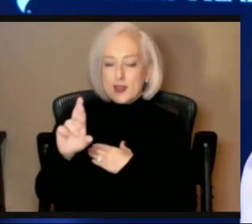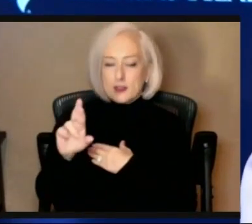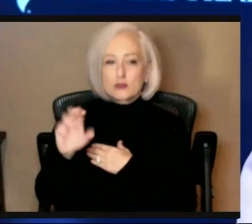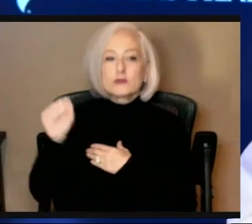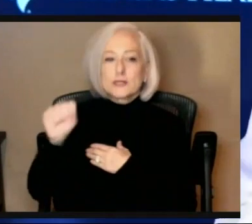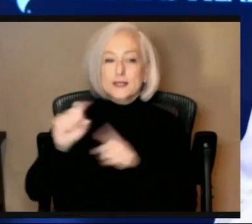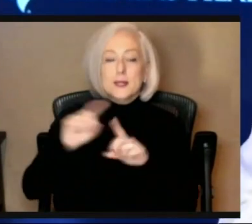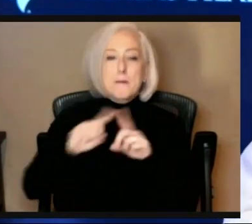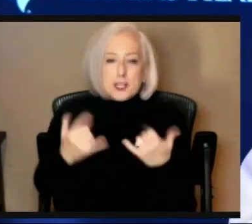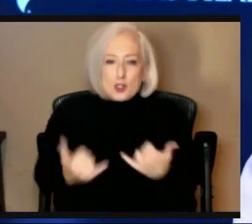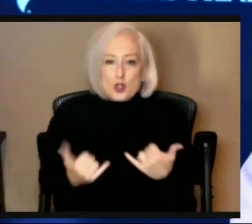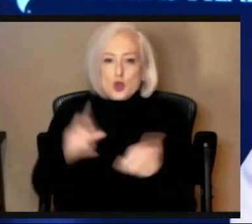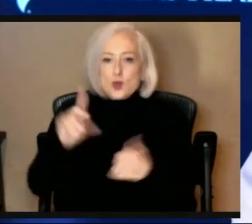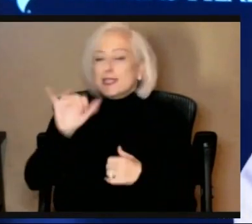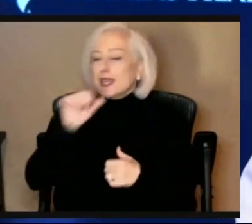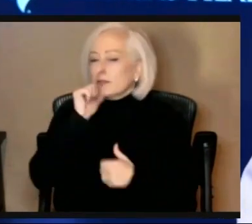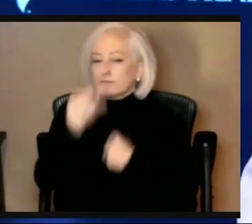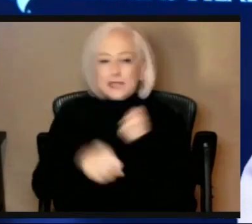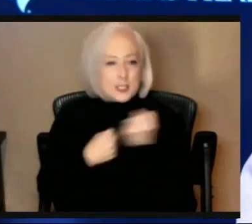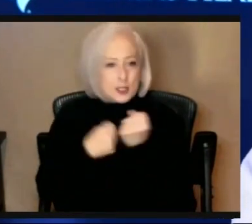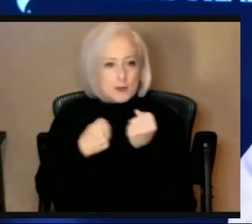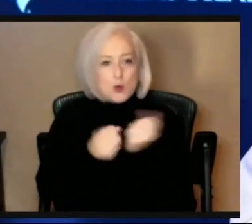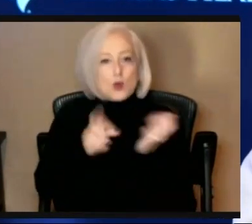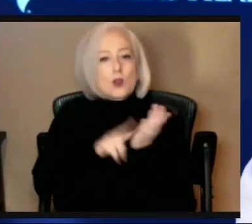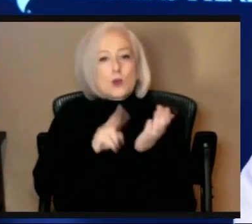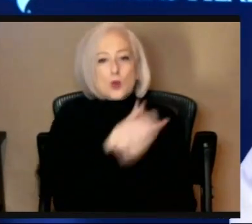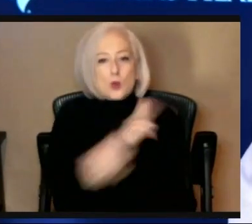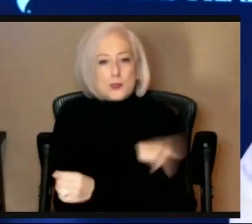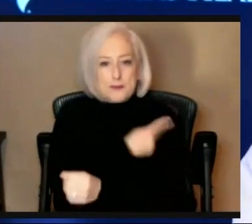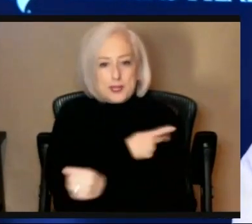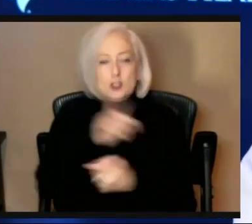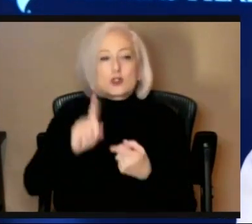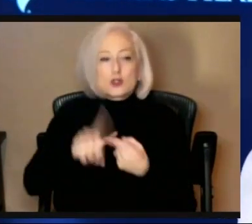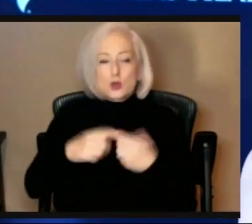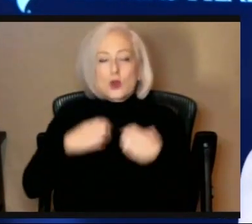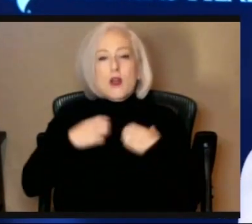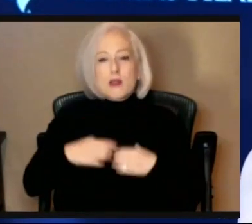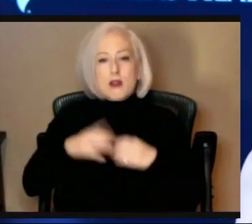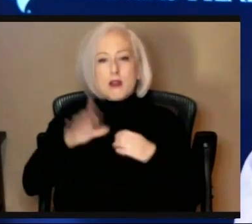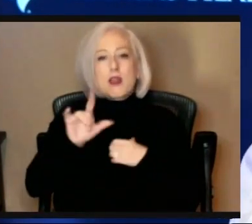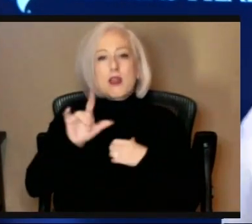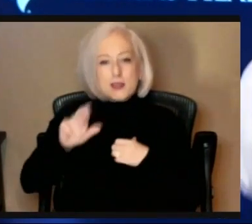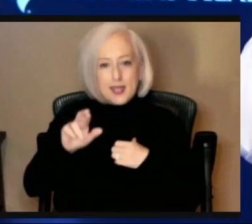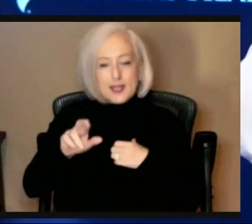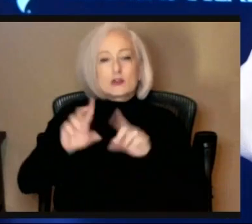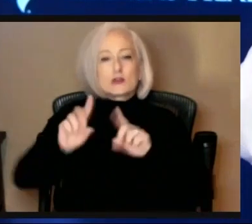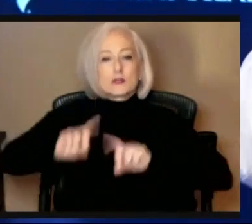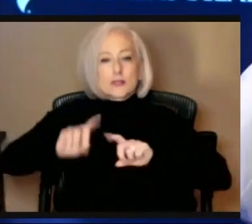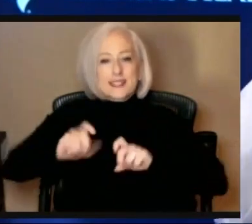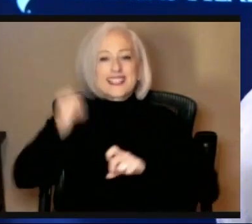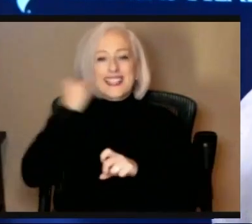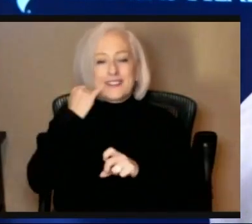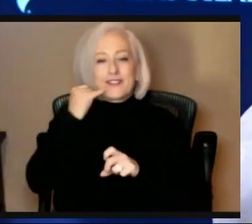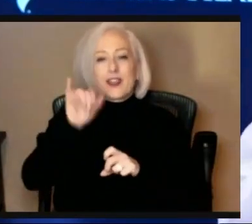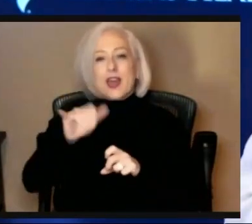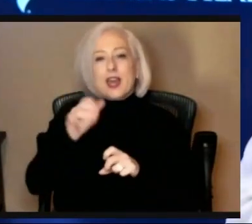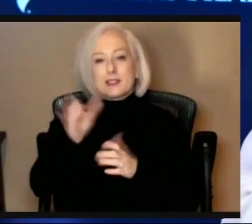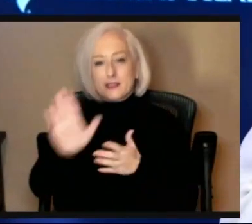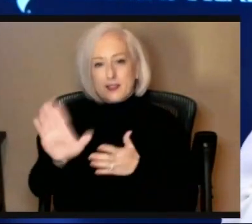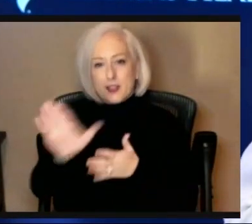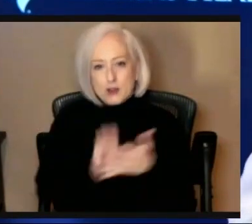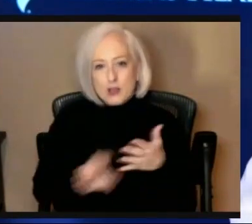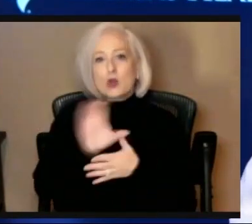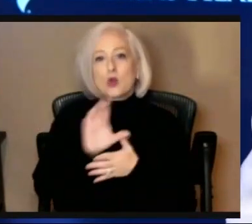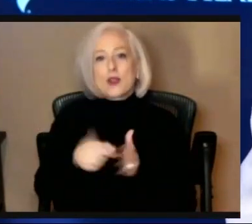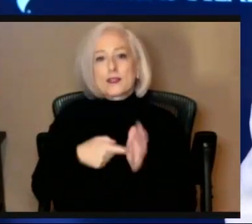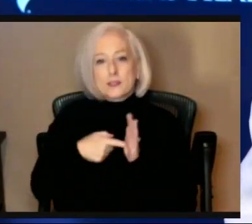not support enrolling patients in lung cancer screening if they meet that criteria. Part of the problem with lung cancer screening is you're